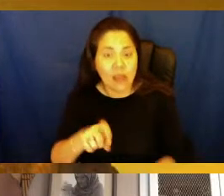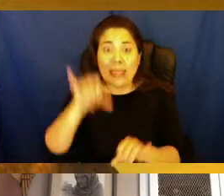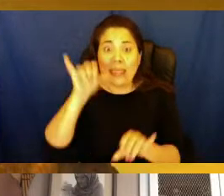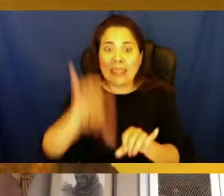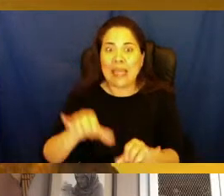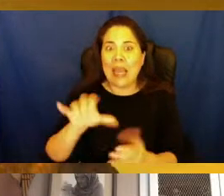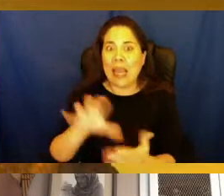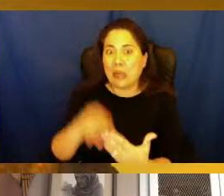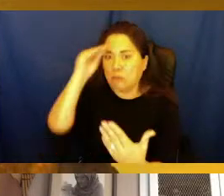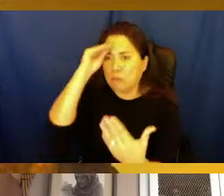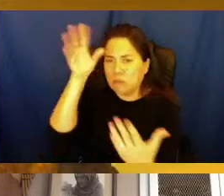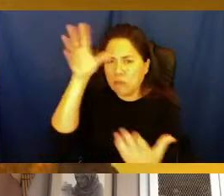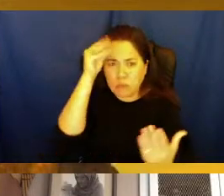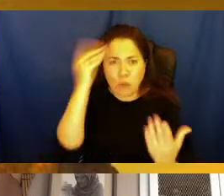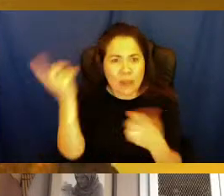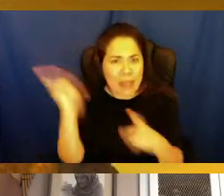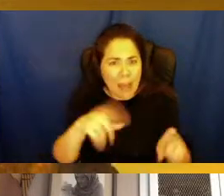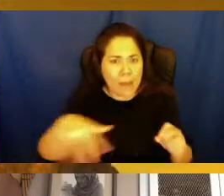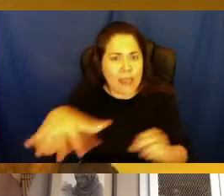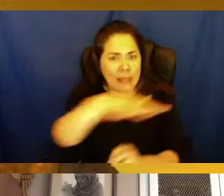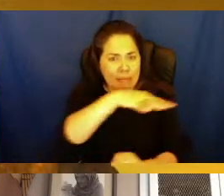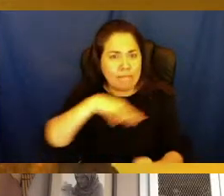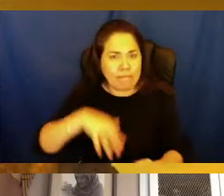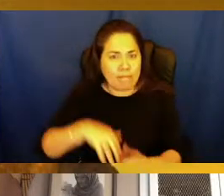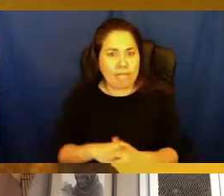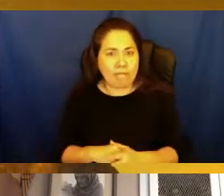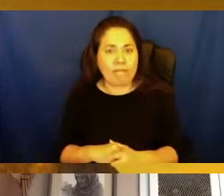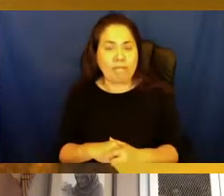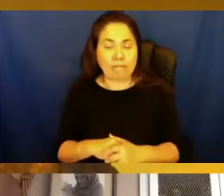informed. Definitely.